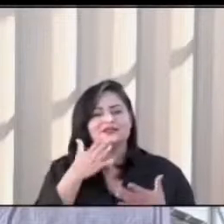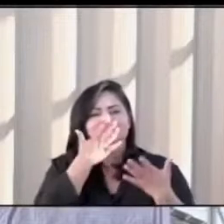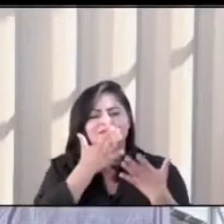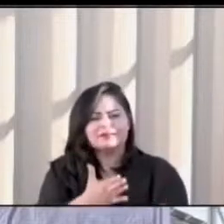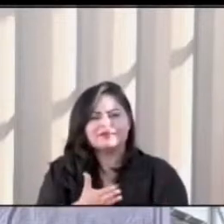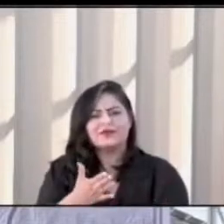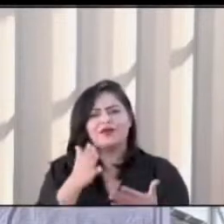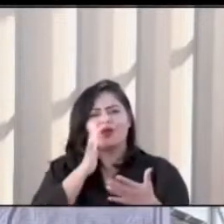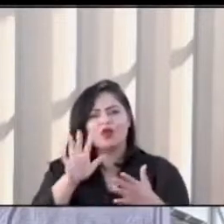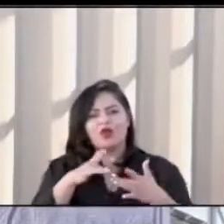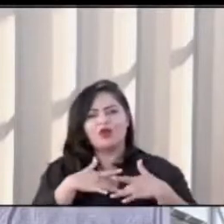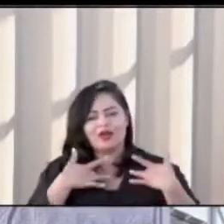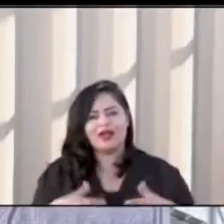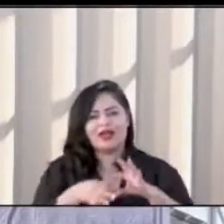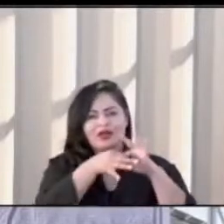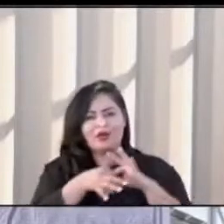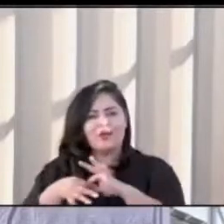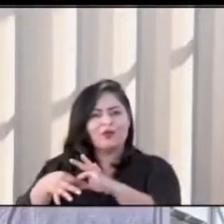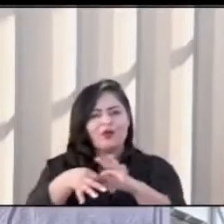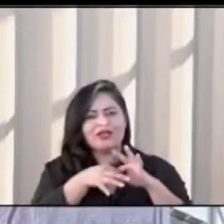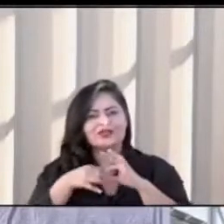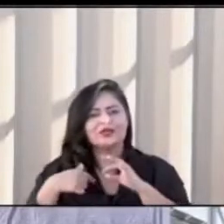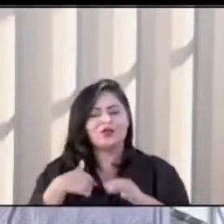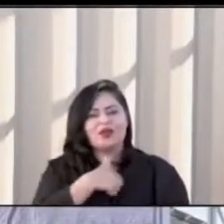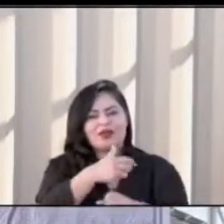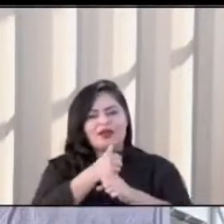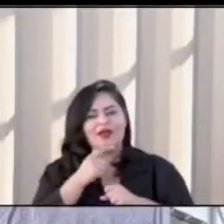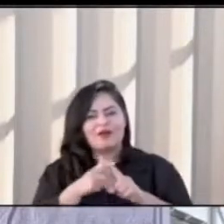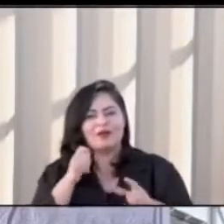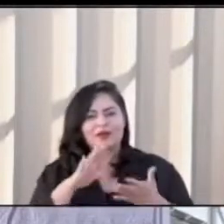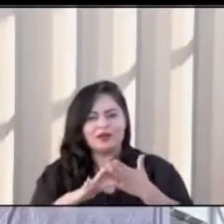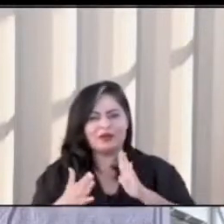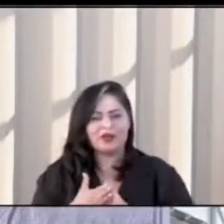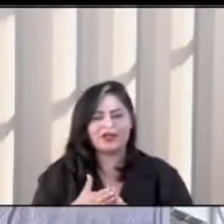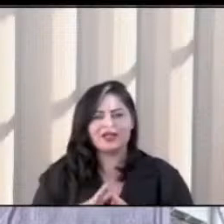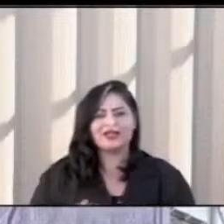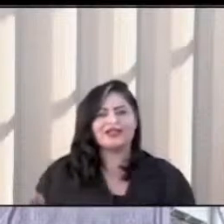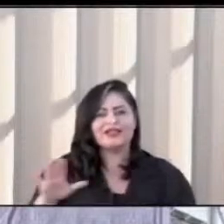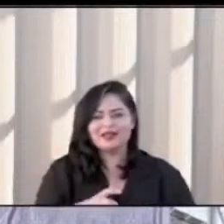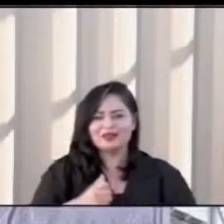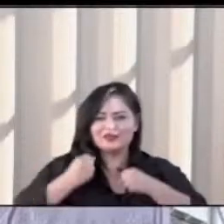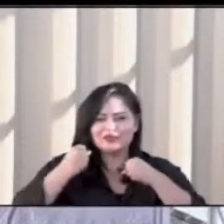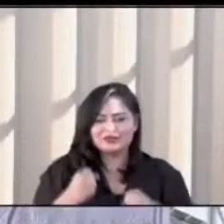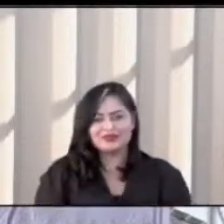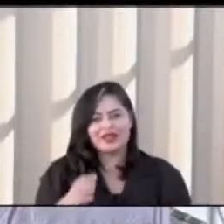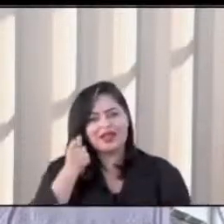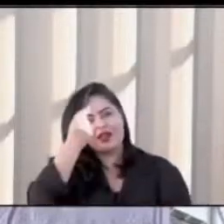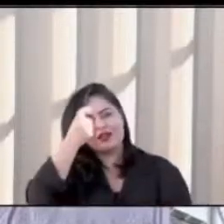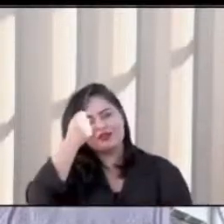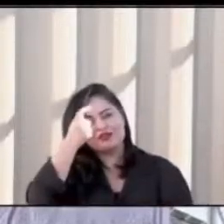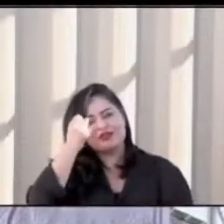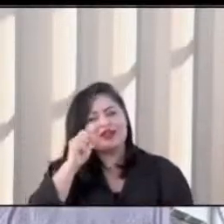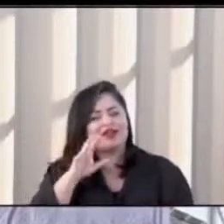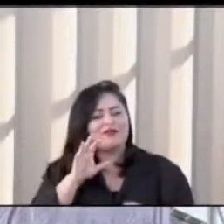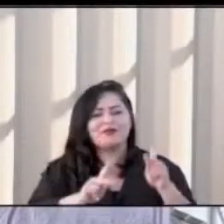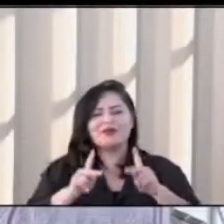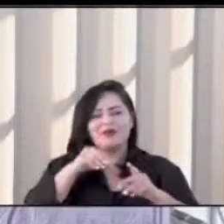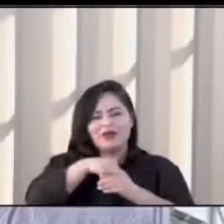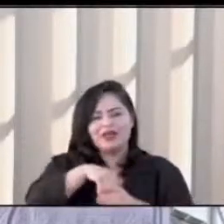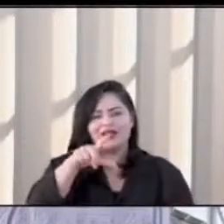for the kindness and cooperation we've received from the community. The resilience and understanding of the people of